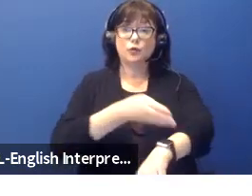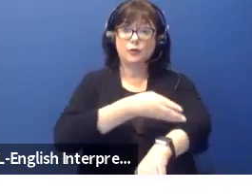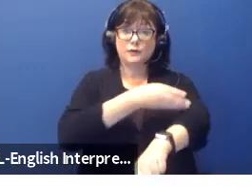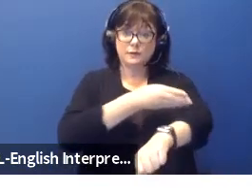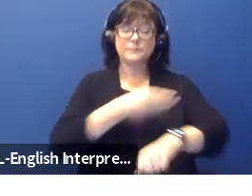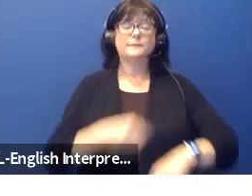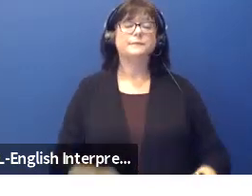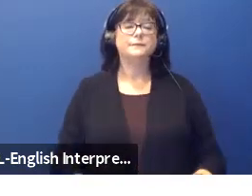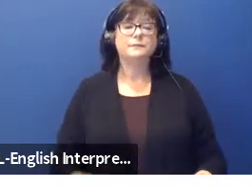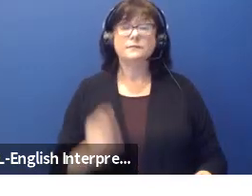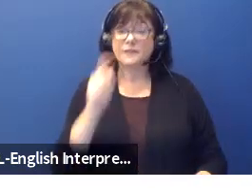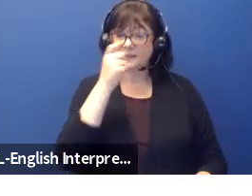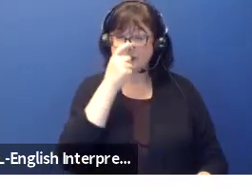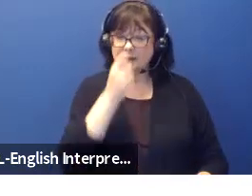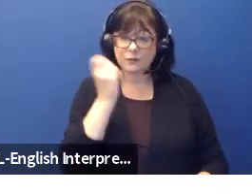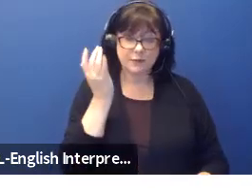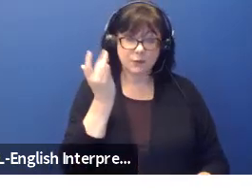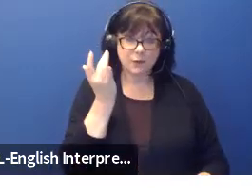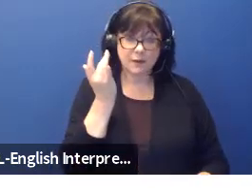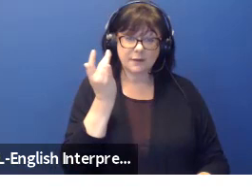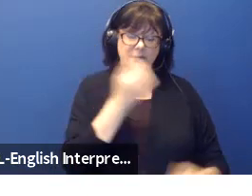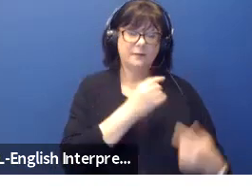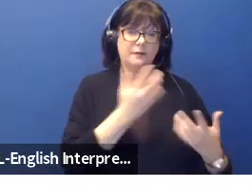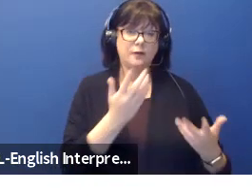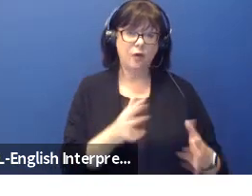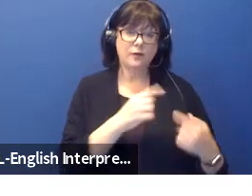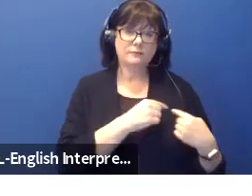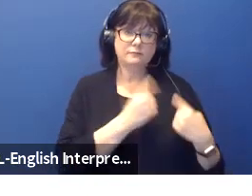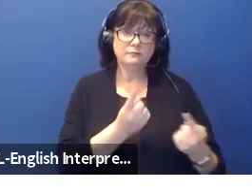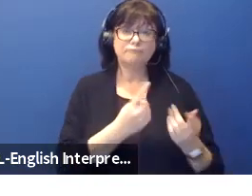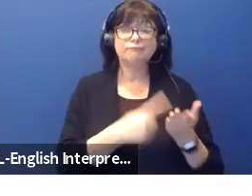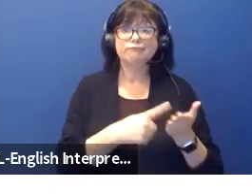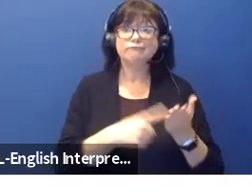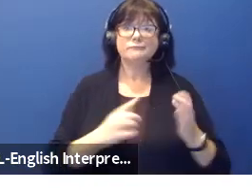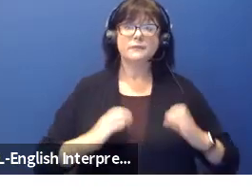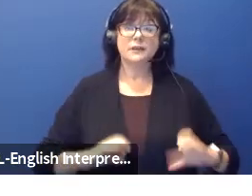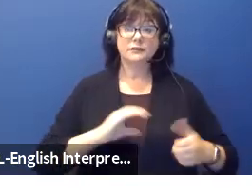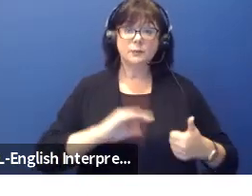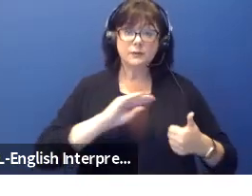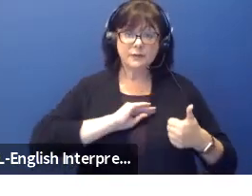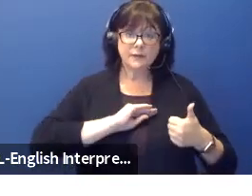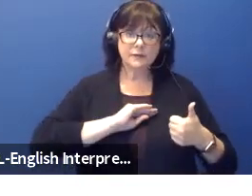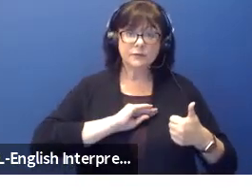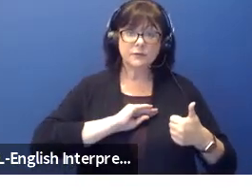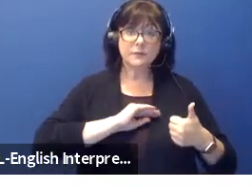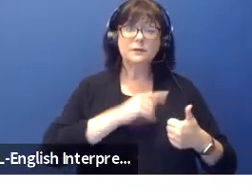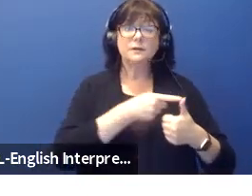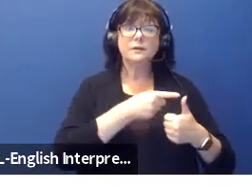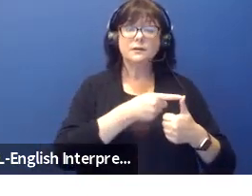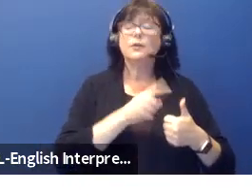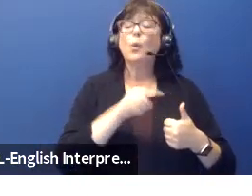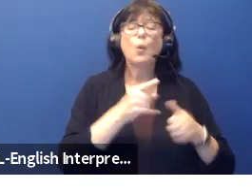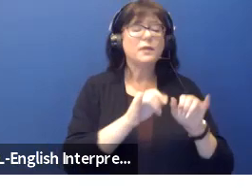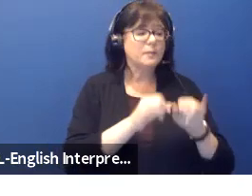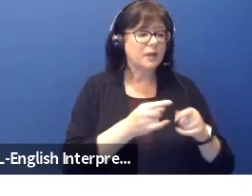reasons. The measures we've talked about so far, like we talked about customer satisfaction is measured at exit,